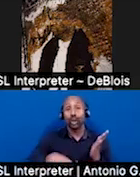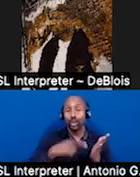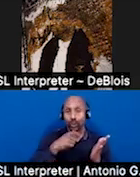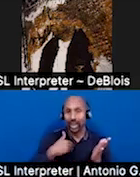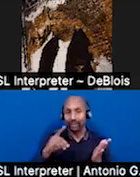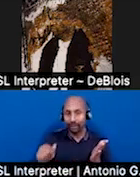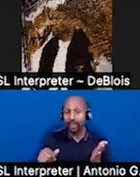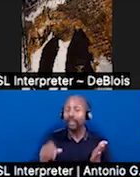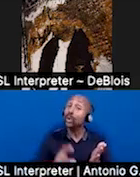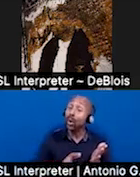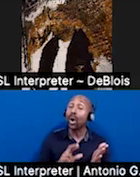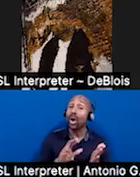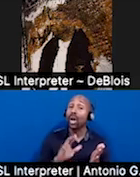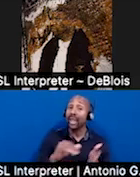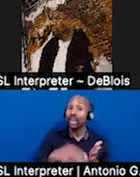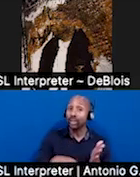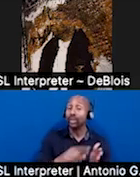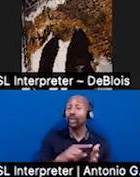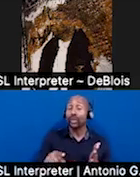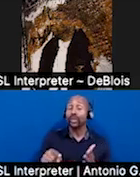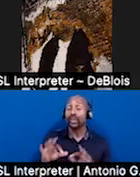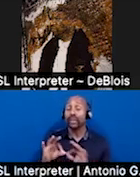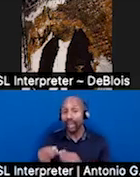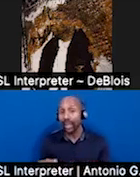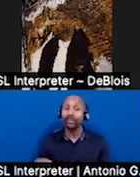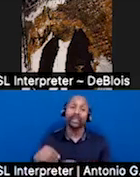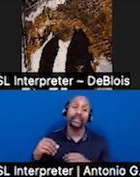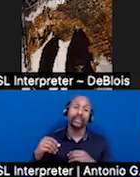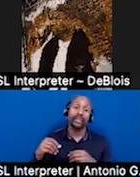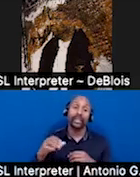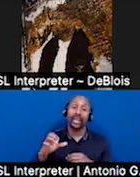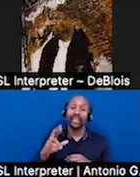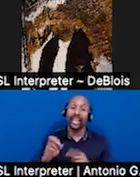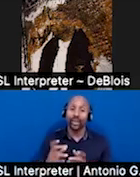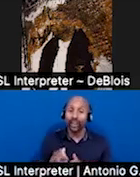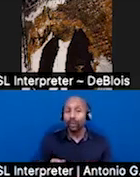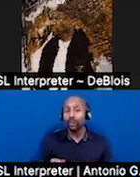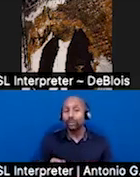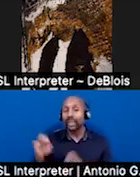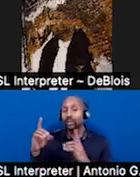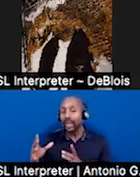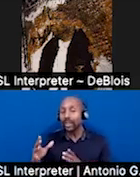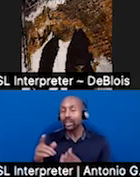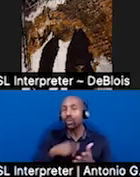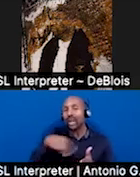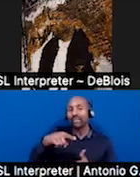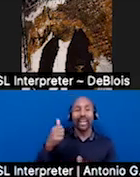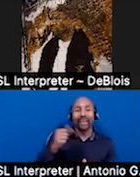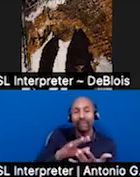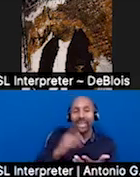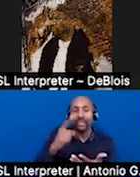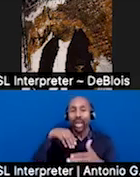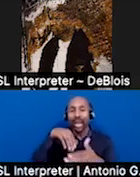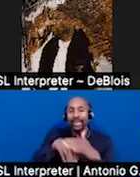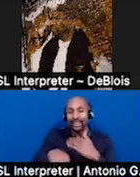their families and caregivers or educators face in accessing or using digital materials and technologies for